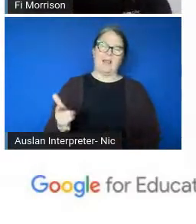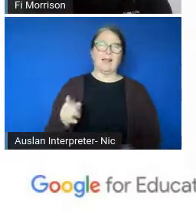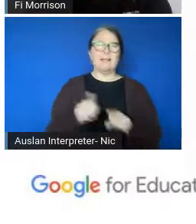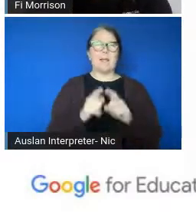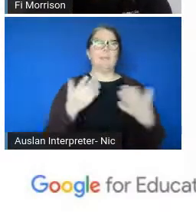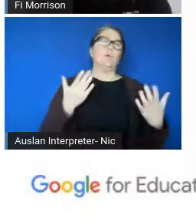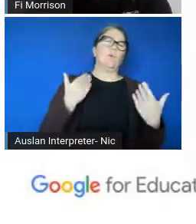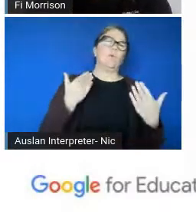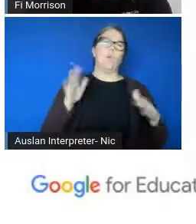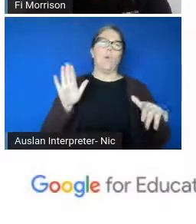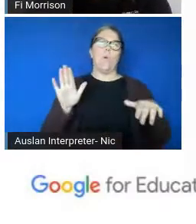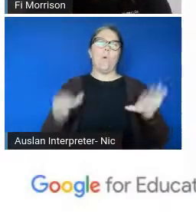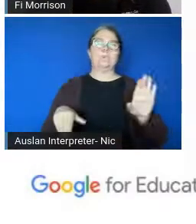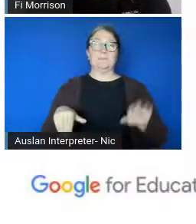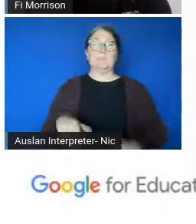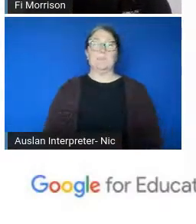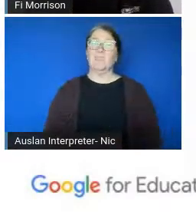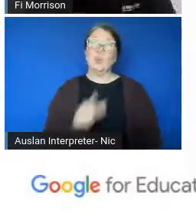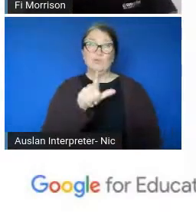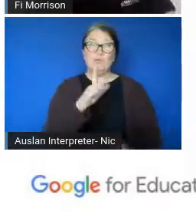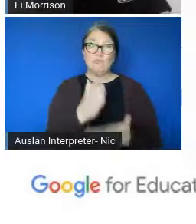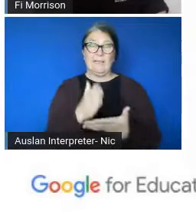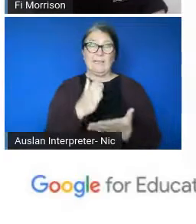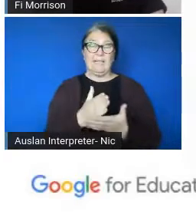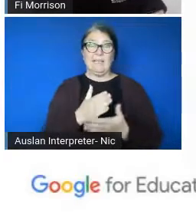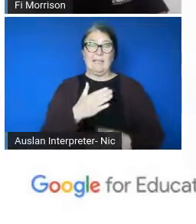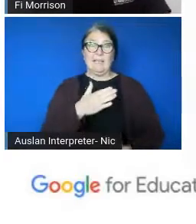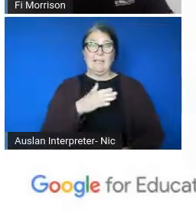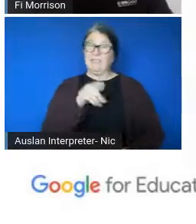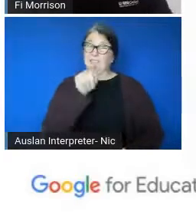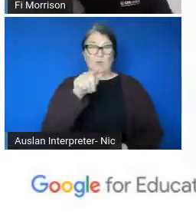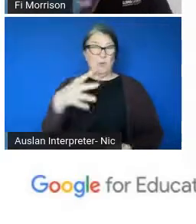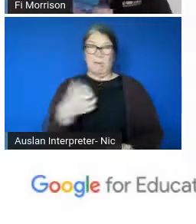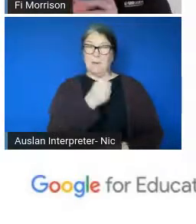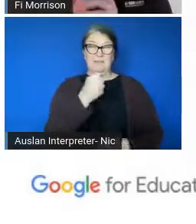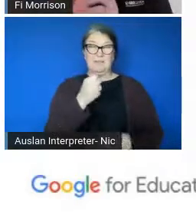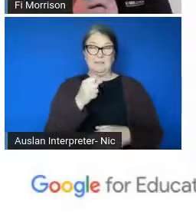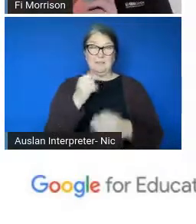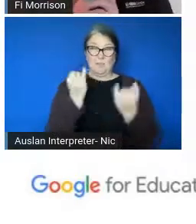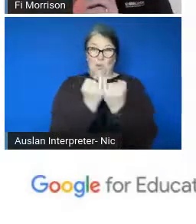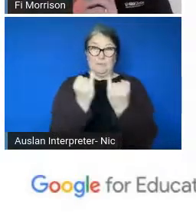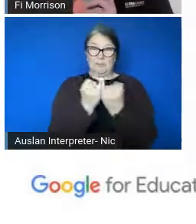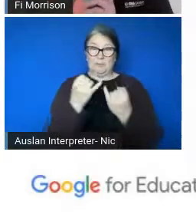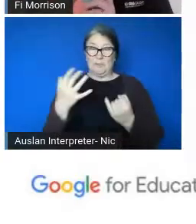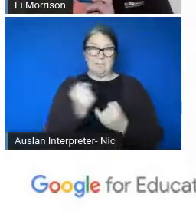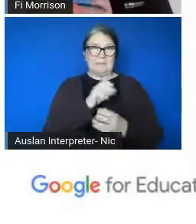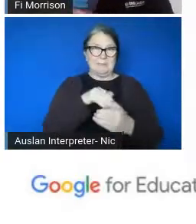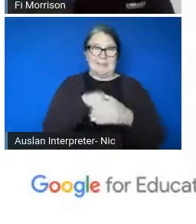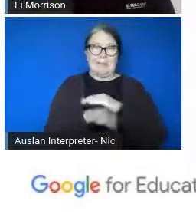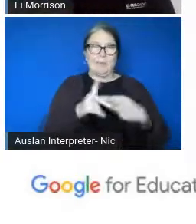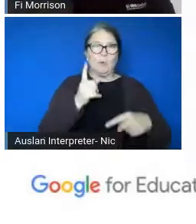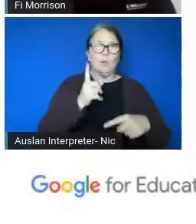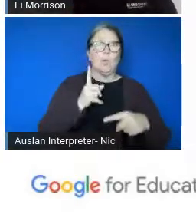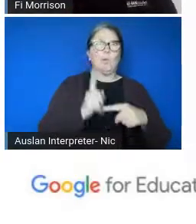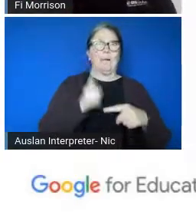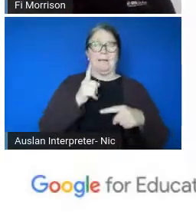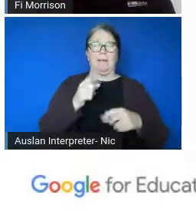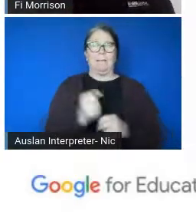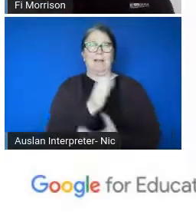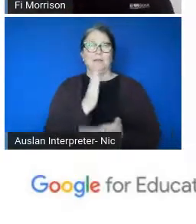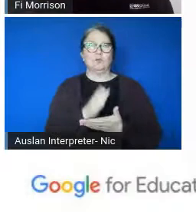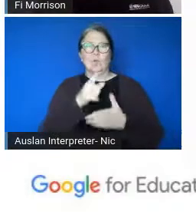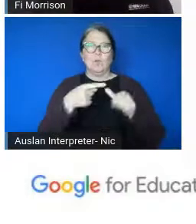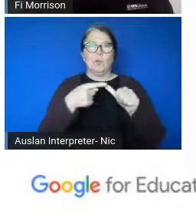with those First Scientist copies, because I've run out of my authors copies and I've got a lot of family, so I'm going to be entering it. So make sure you enter it. You don't want me to